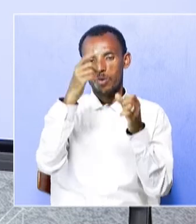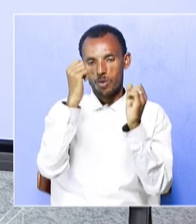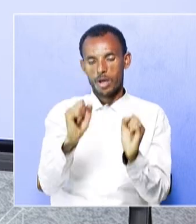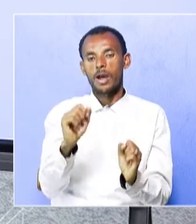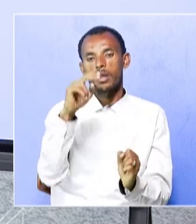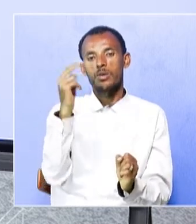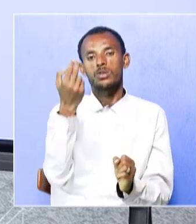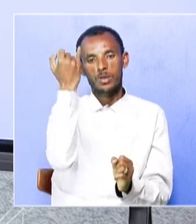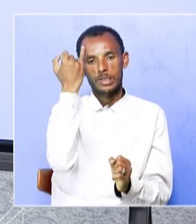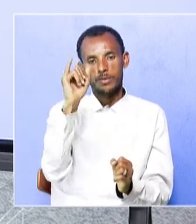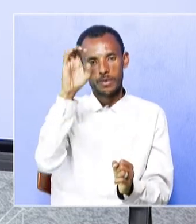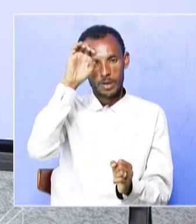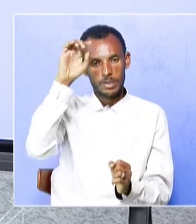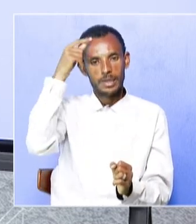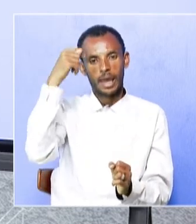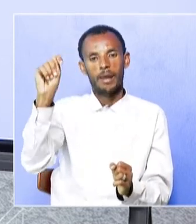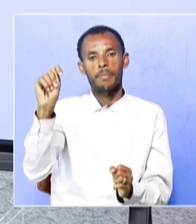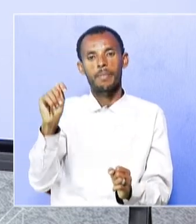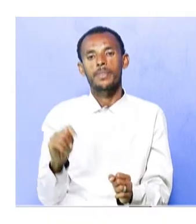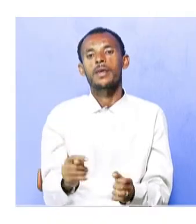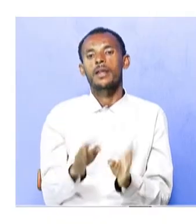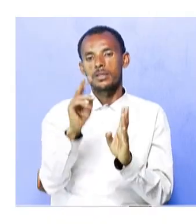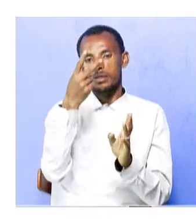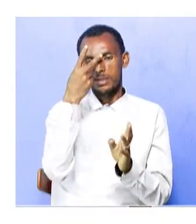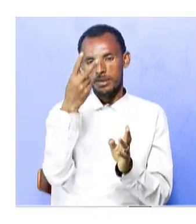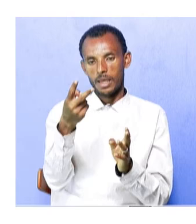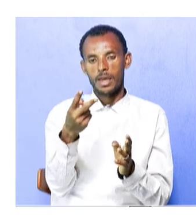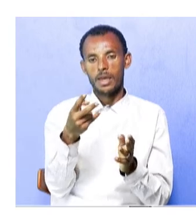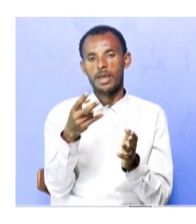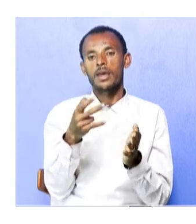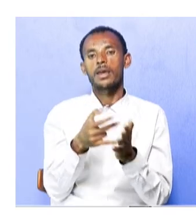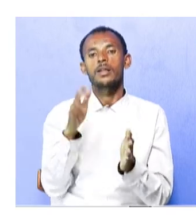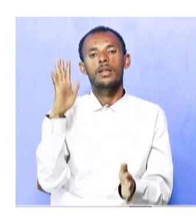apply the concept of Euclid's theorem. So let's see how it looks like.